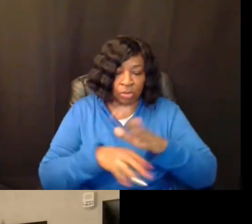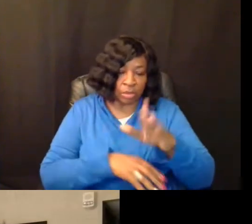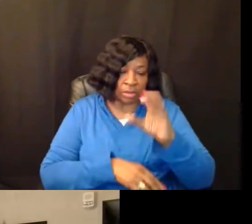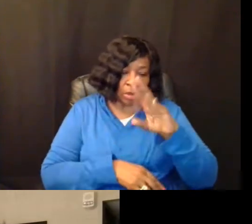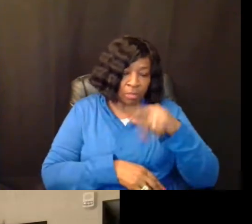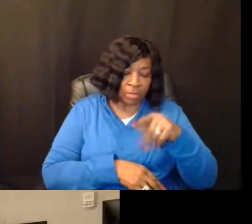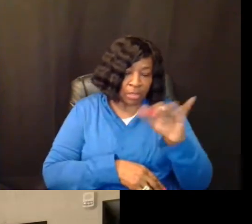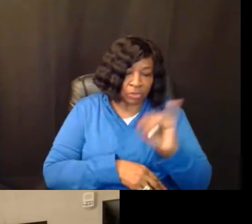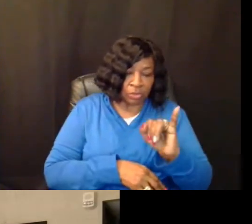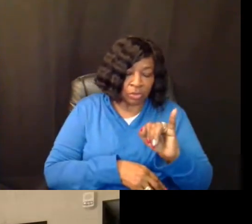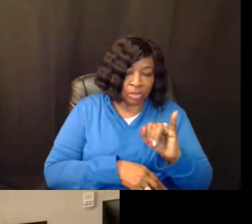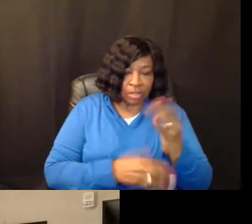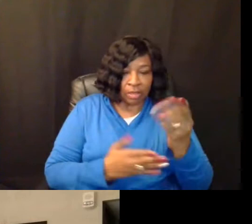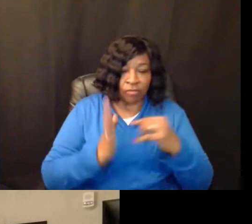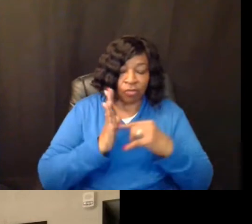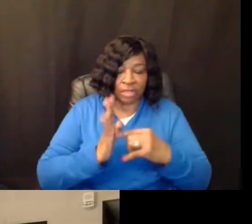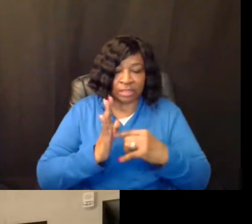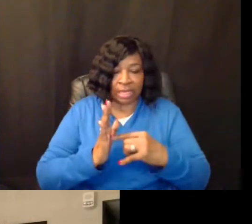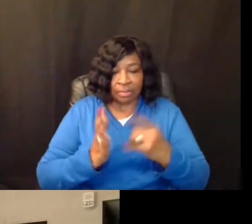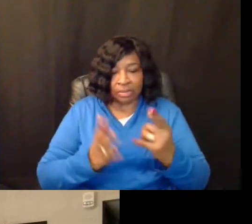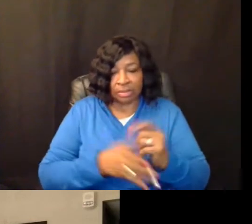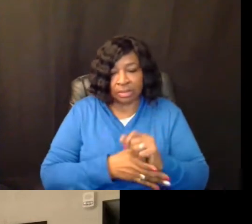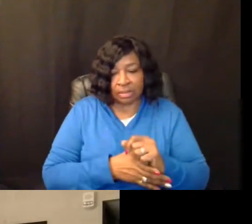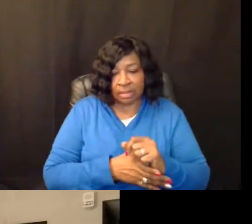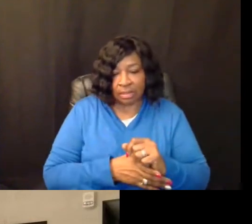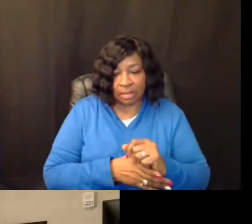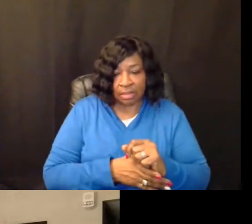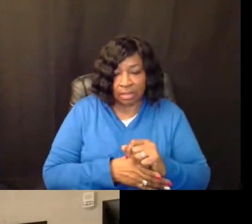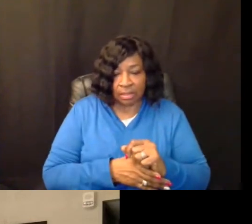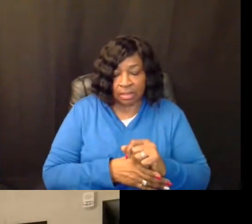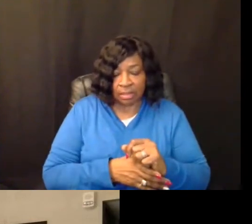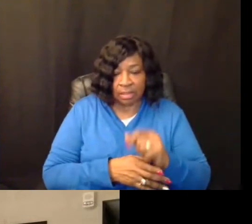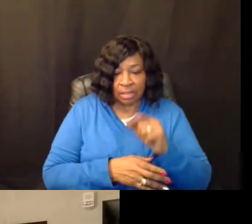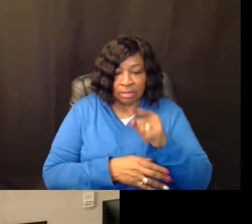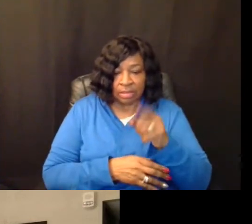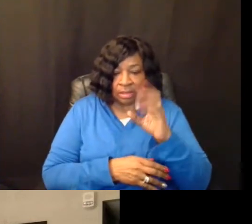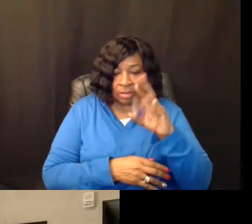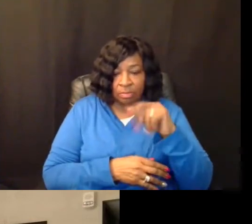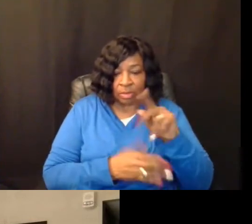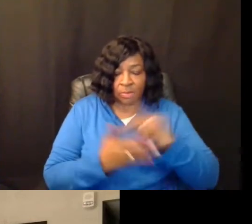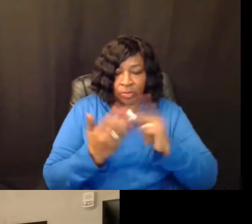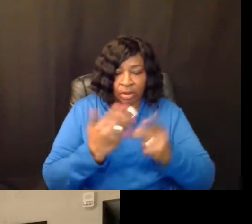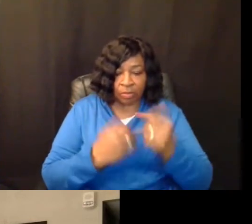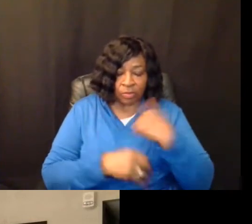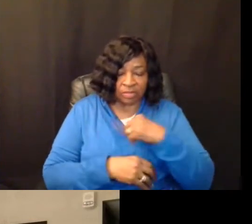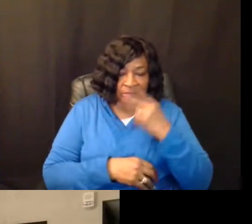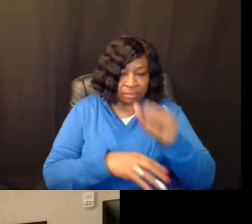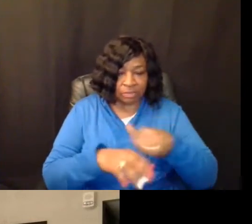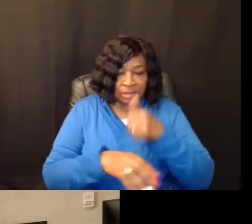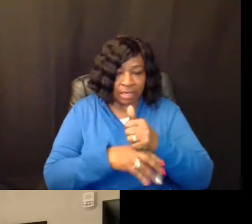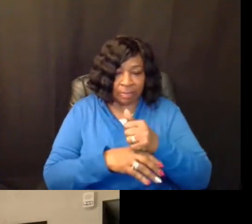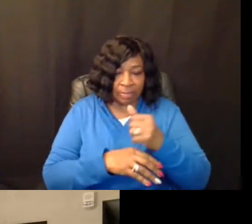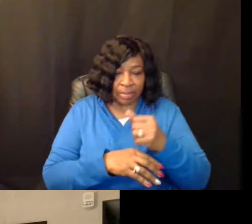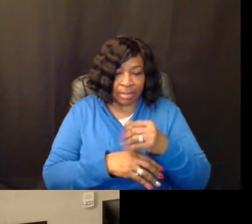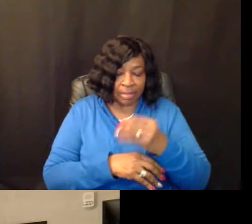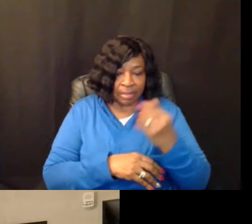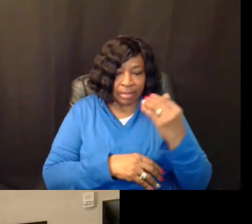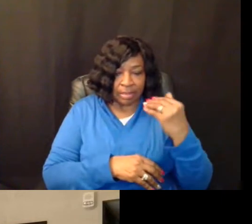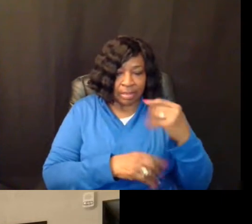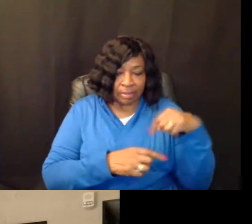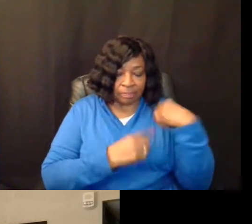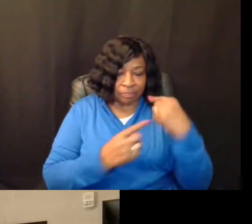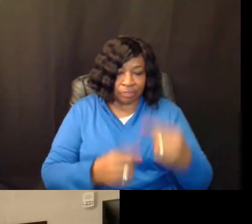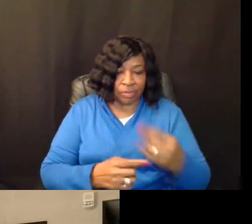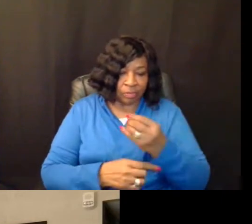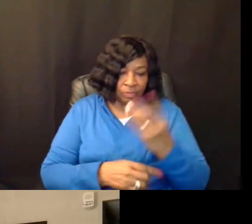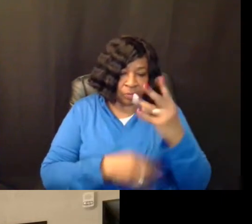right? For example, the pandemic cover crop program that we've seen implemented in the past couple of years. Could that be built upon or